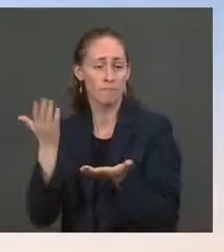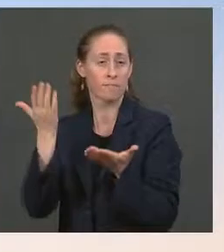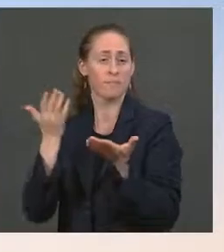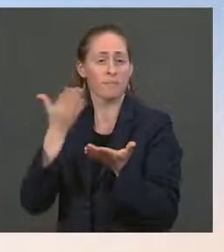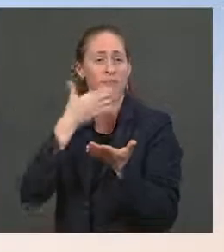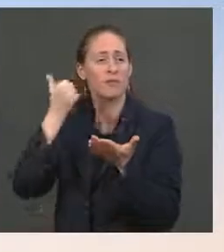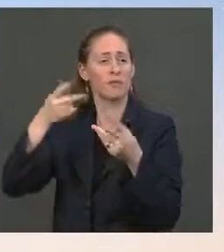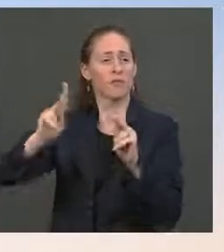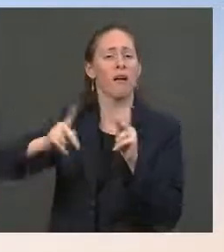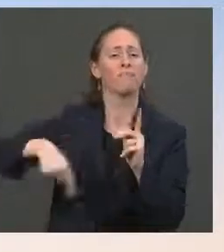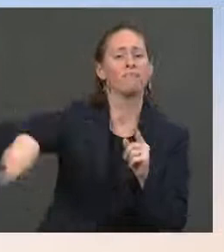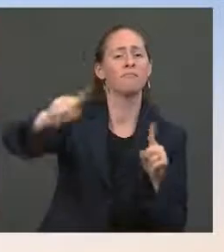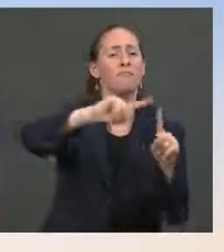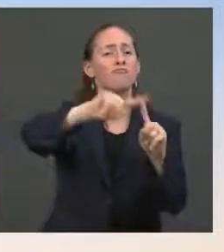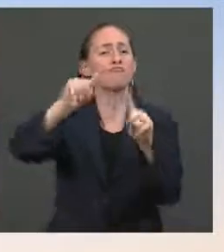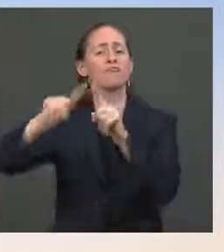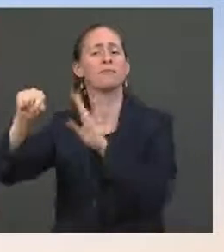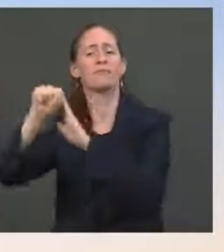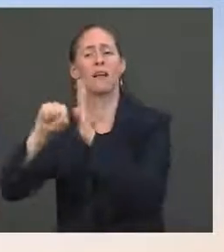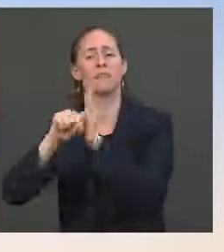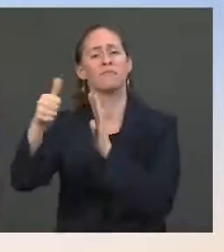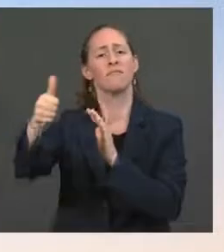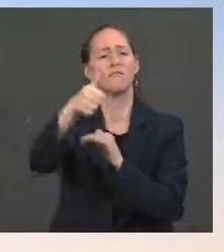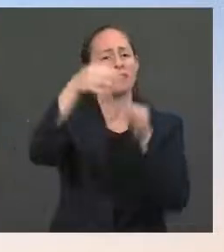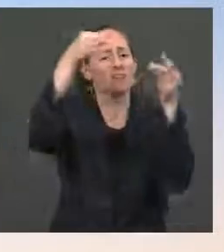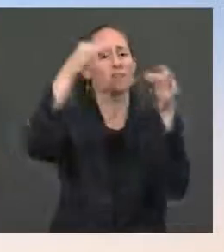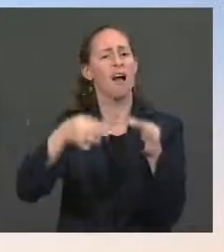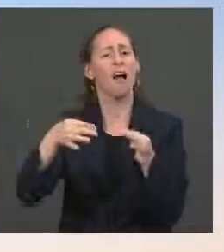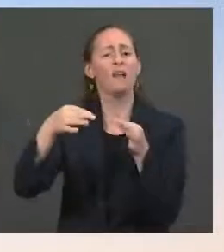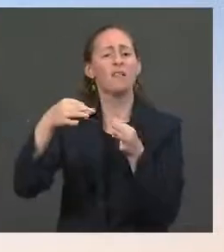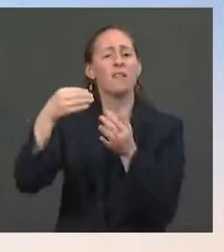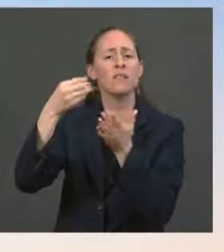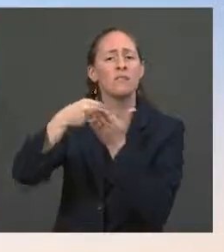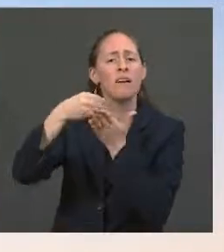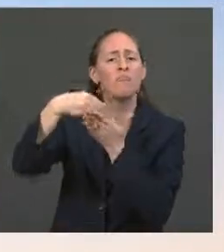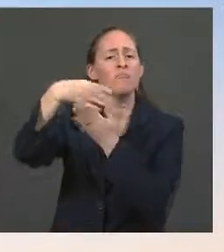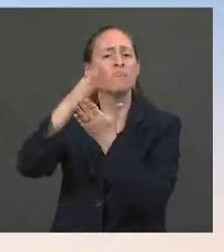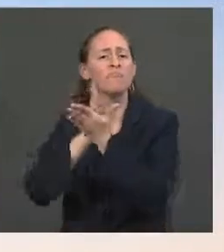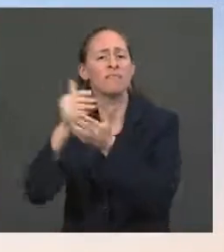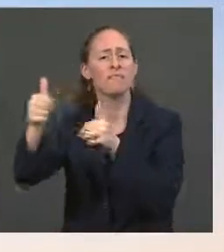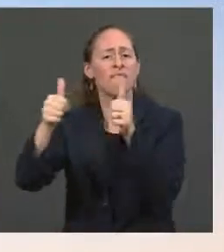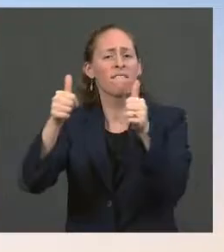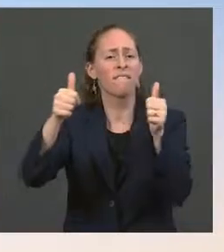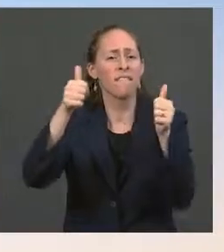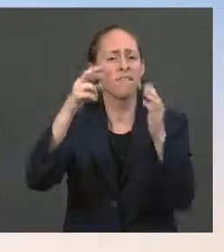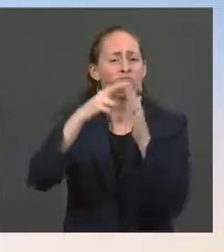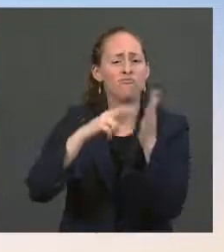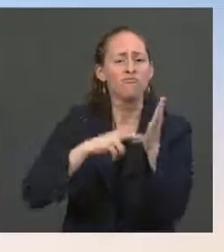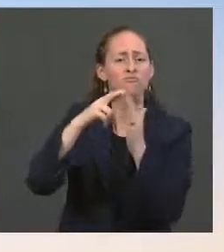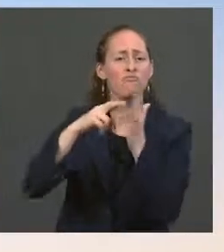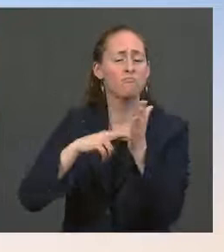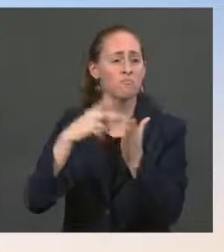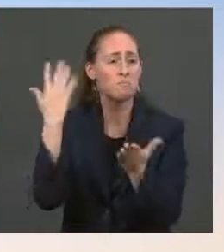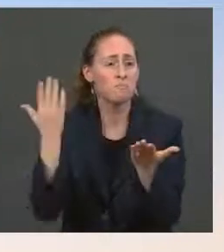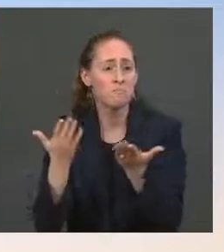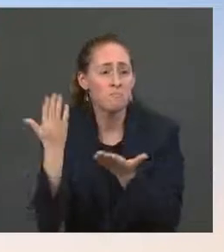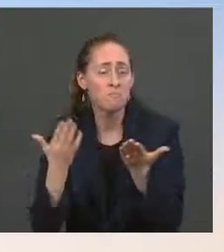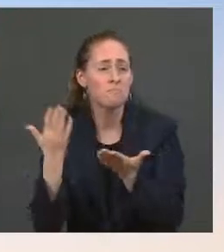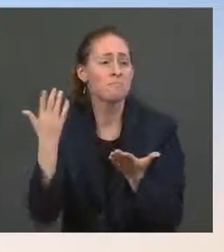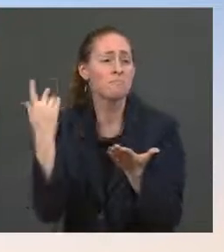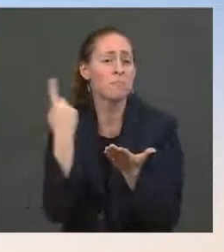of these financial regulations that make some states, including Delaware, some other states, particularly attractive for these